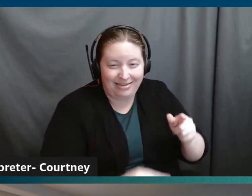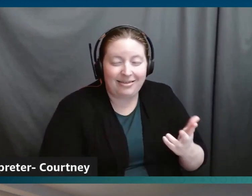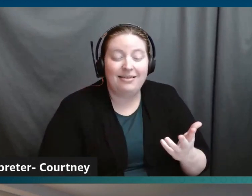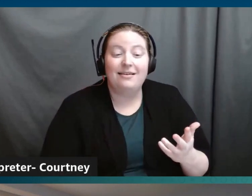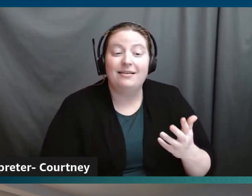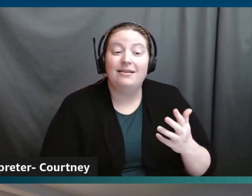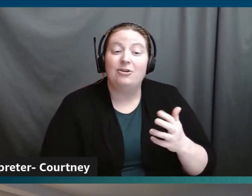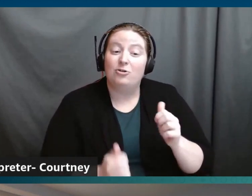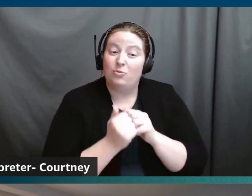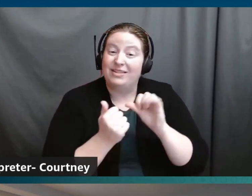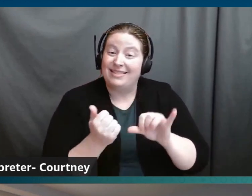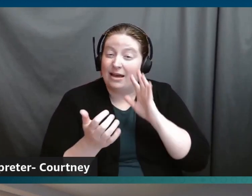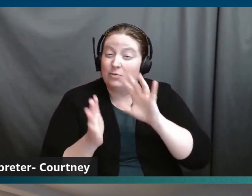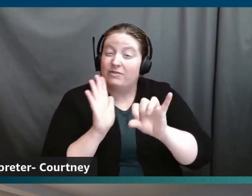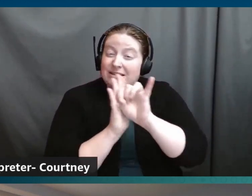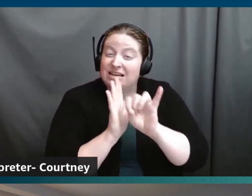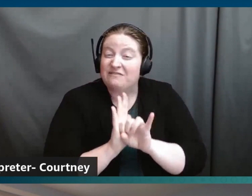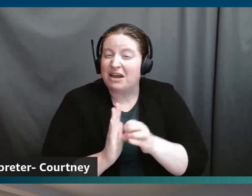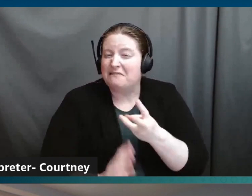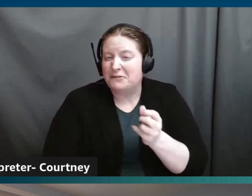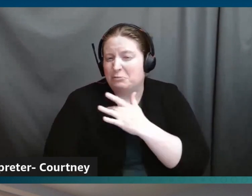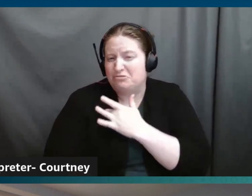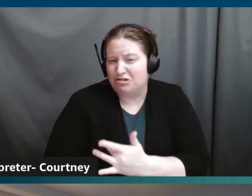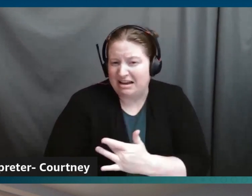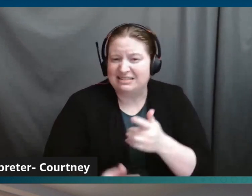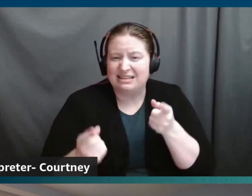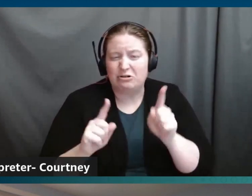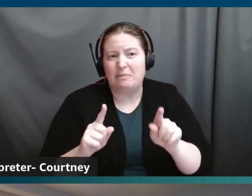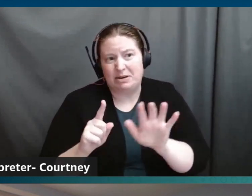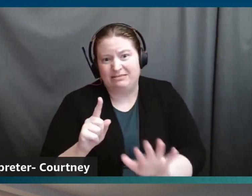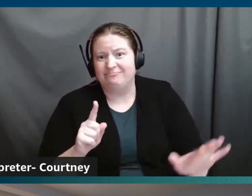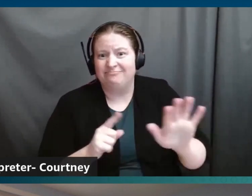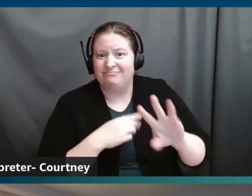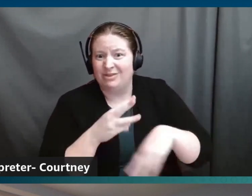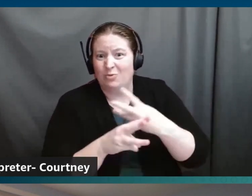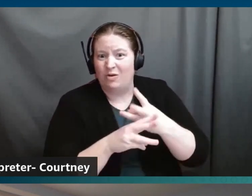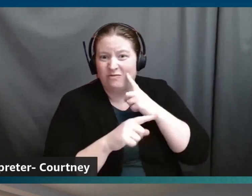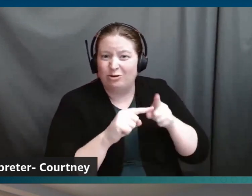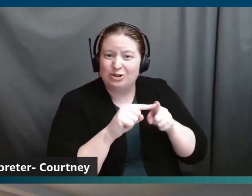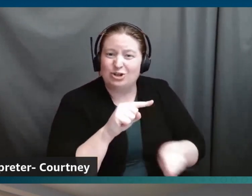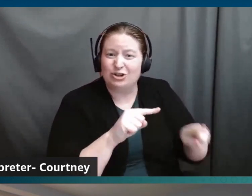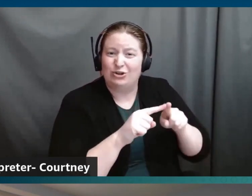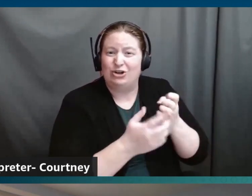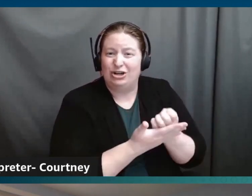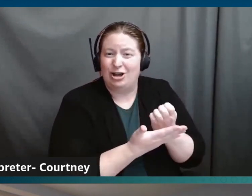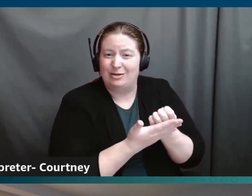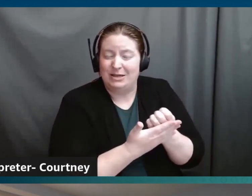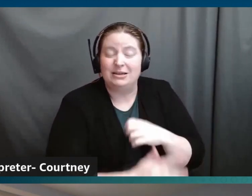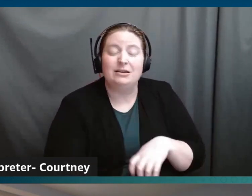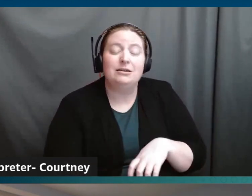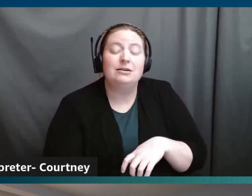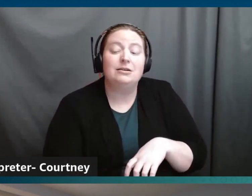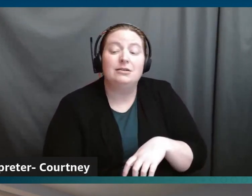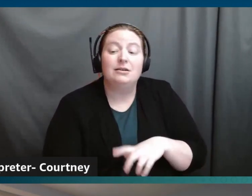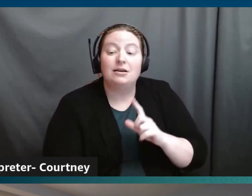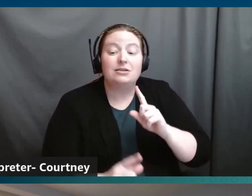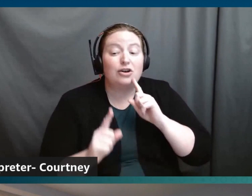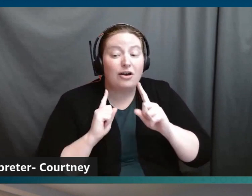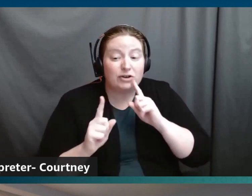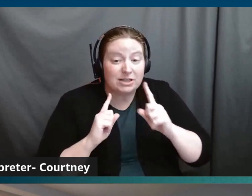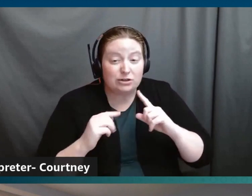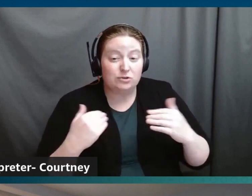identified series of trends that are going on in the world of circular economy. So the conversation that we're having